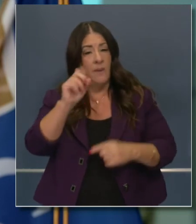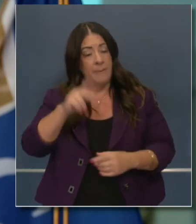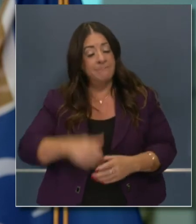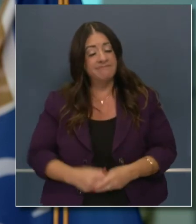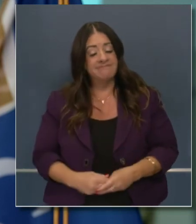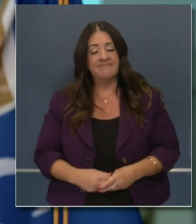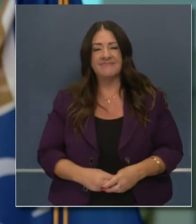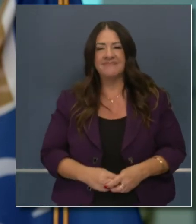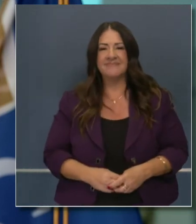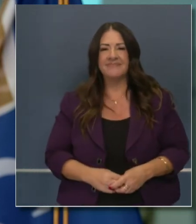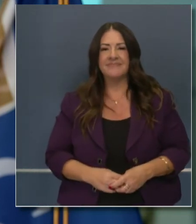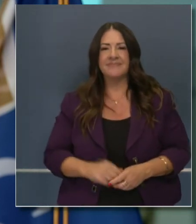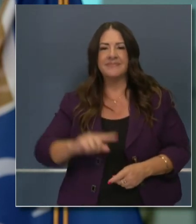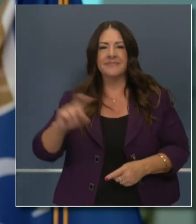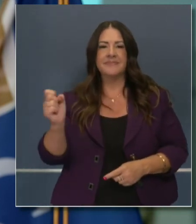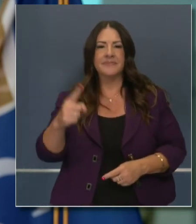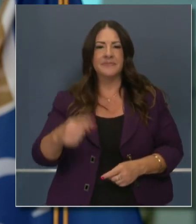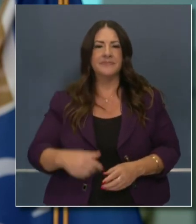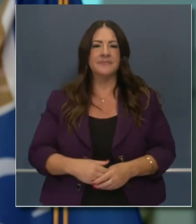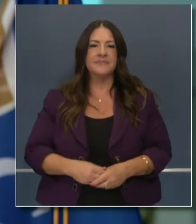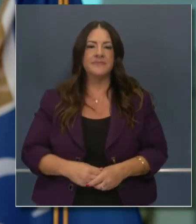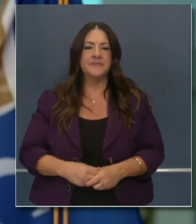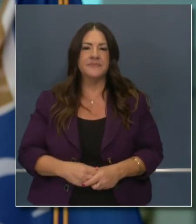Angela Hart, Kaiser Health News.